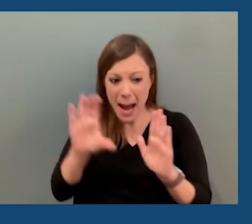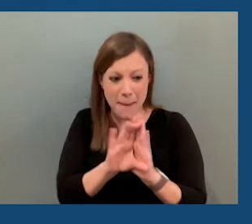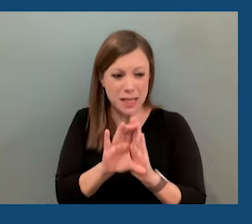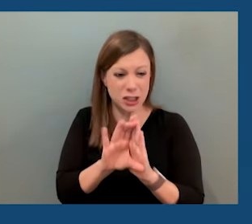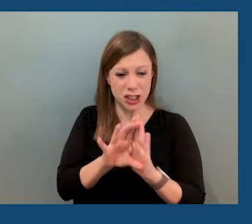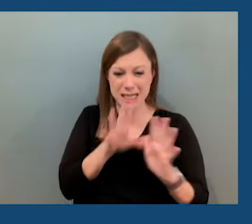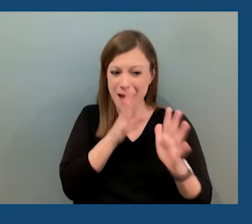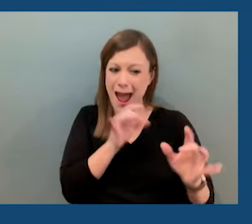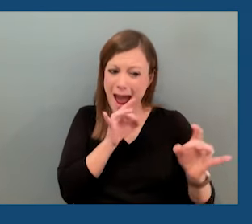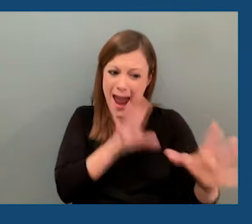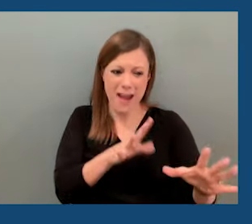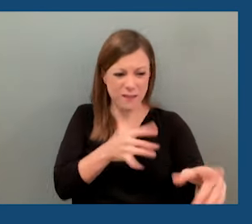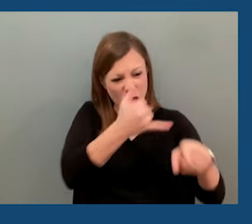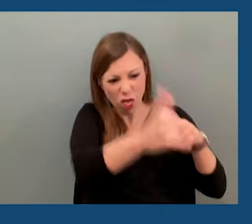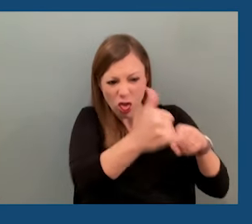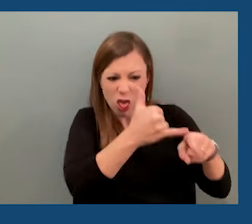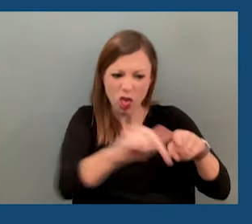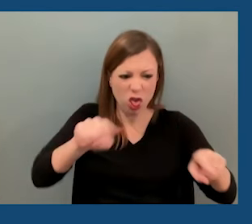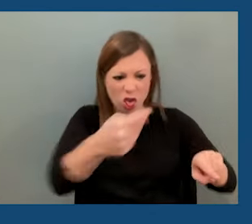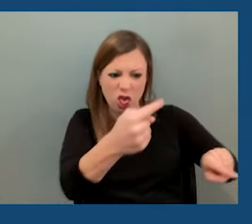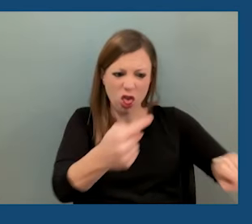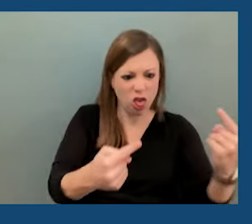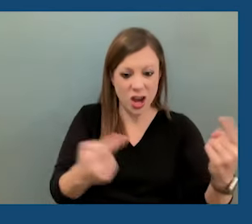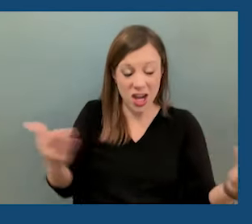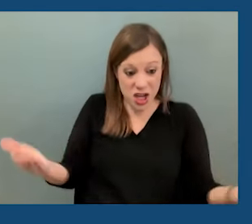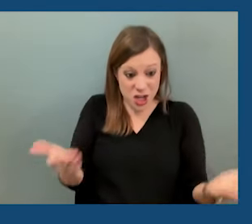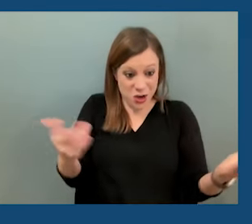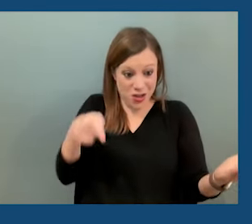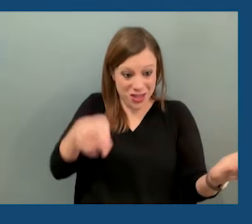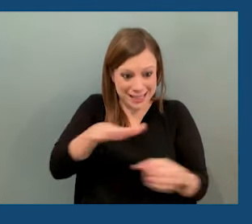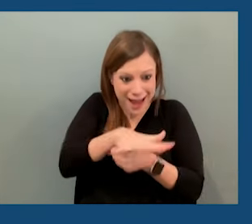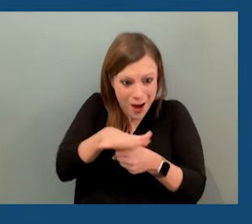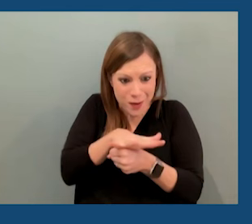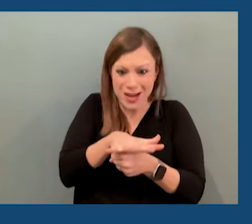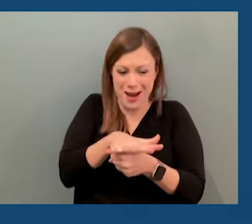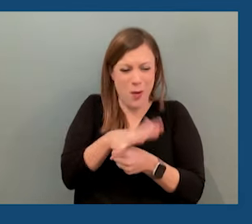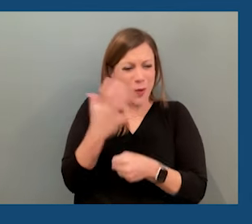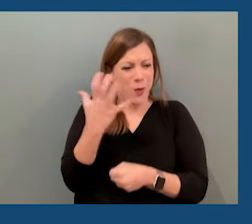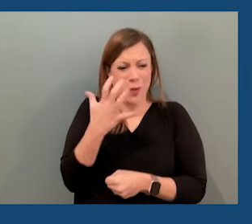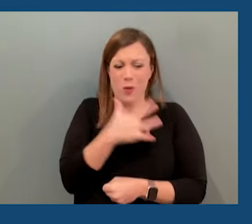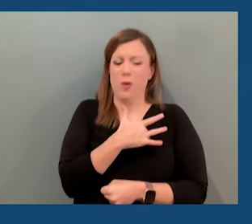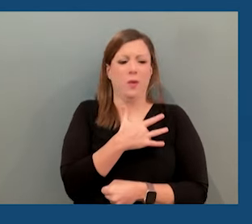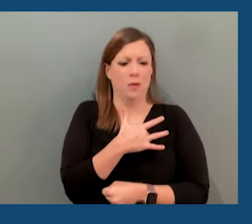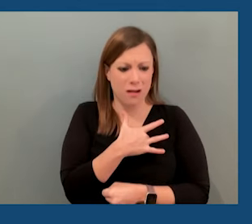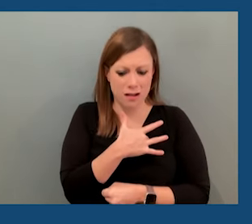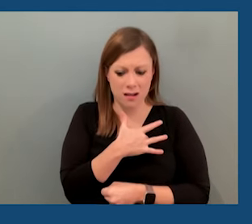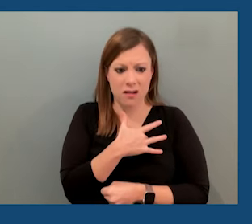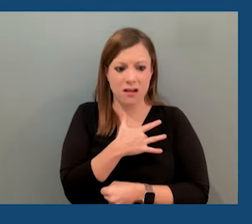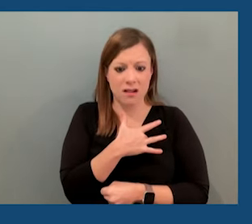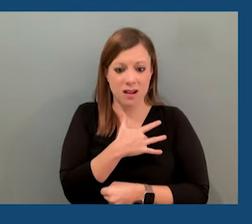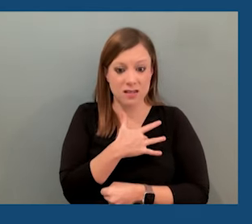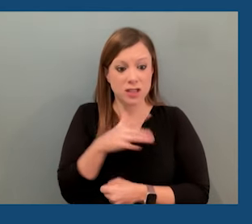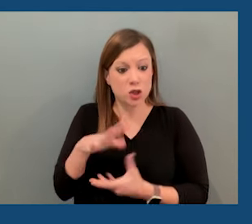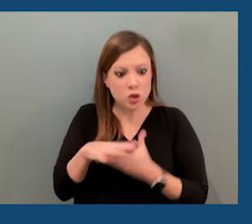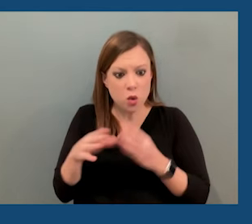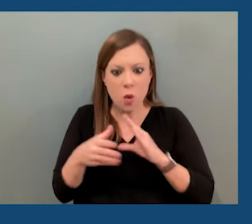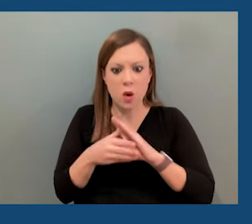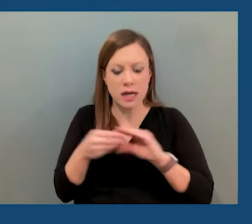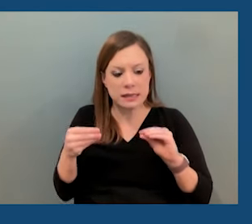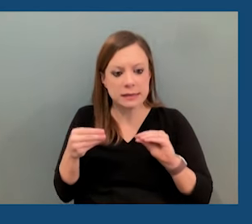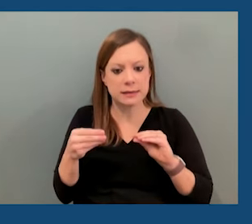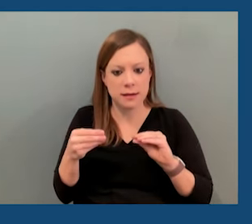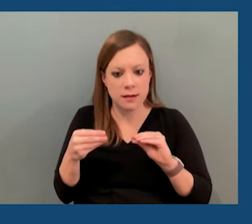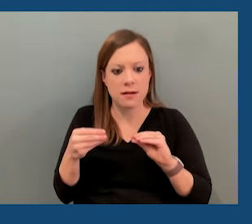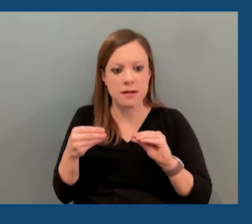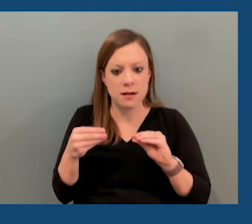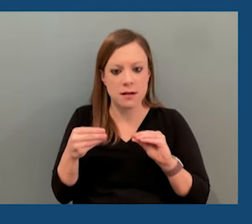in Scarsdale and New Rochelle, right here in this day and age. And these are stores that were frequented